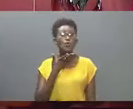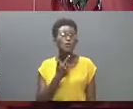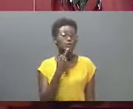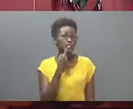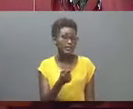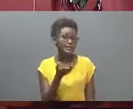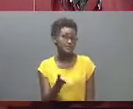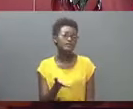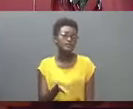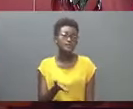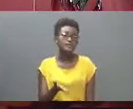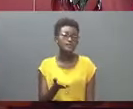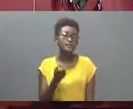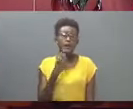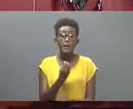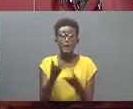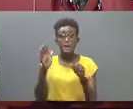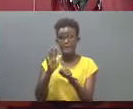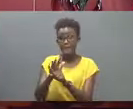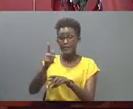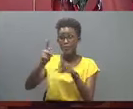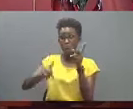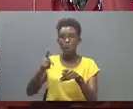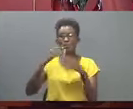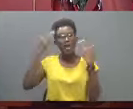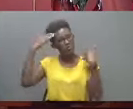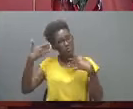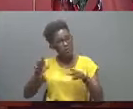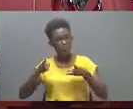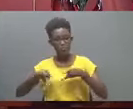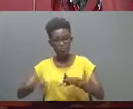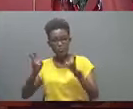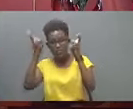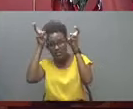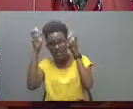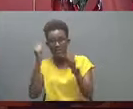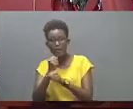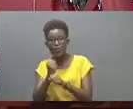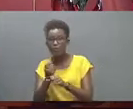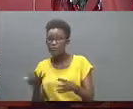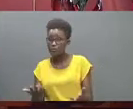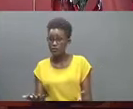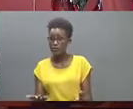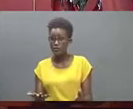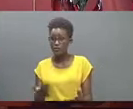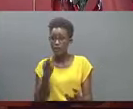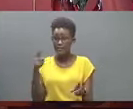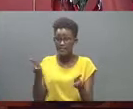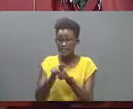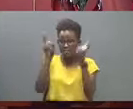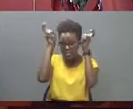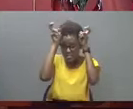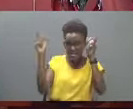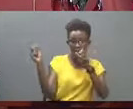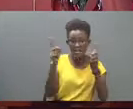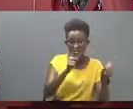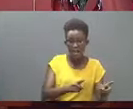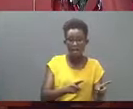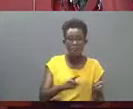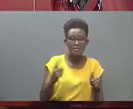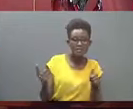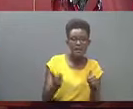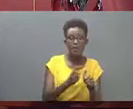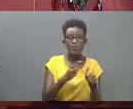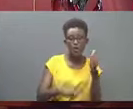ngo mvuge ibi. Many of us don't know how the devil works. Benshi ntituzi uko Satani akora. The devil comes first of all to